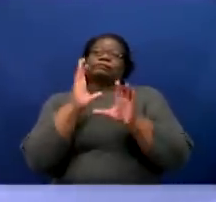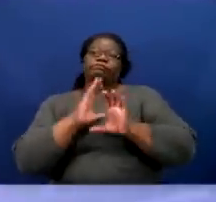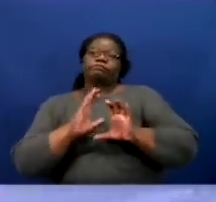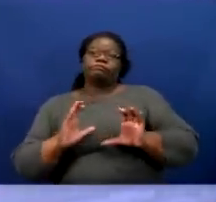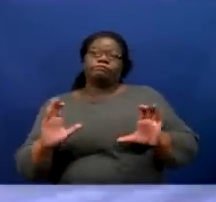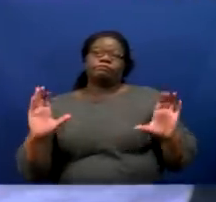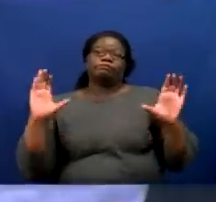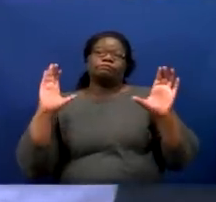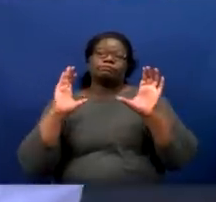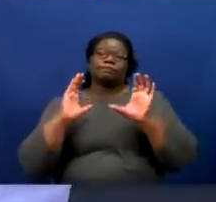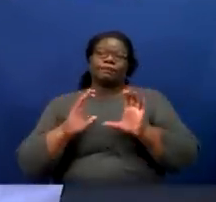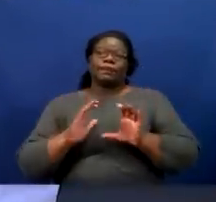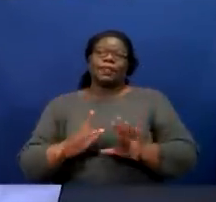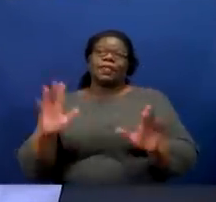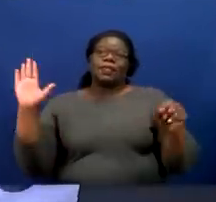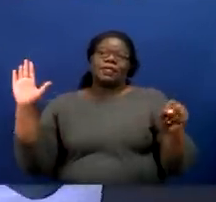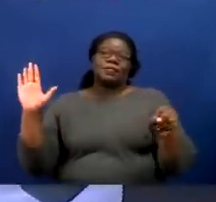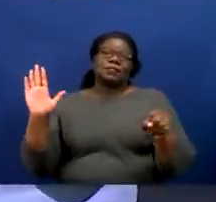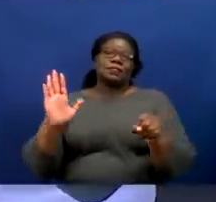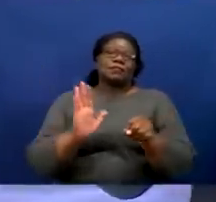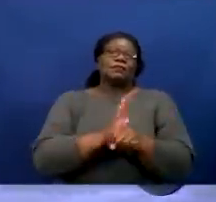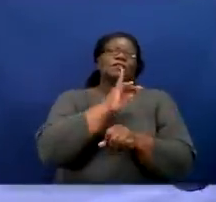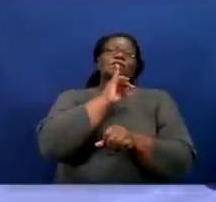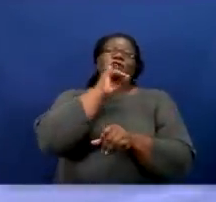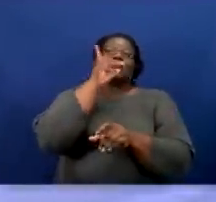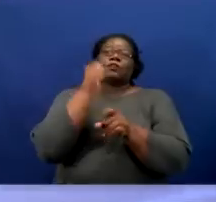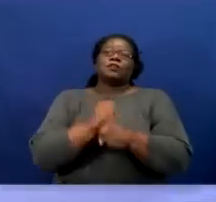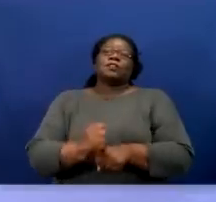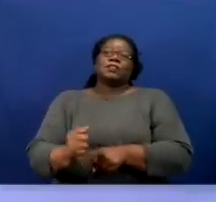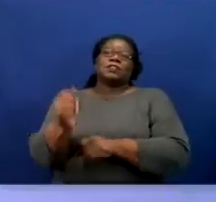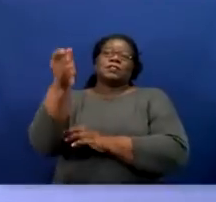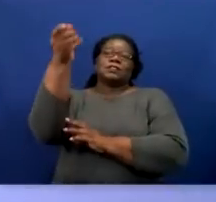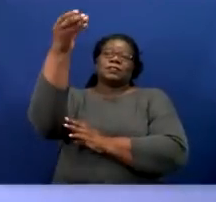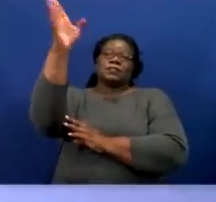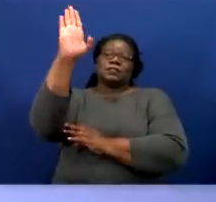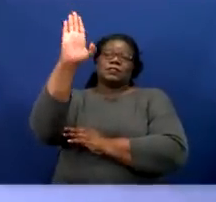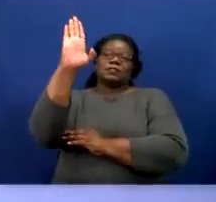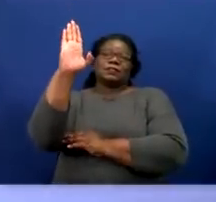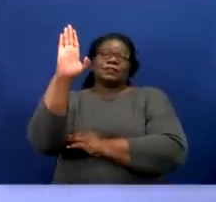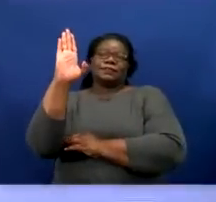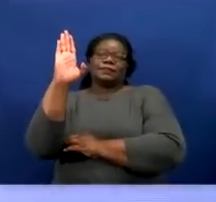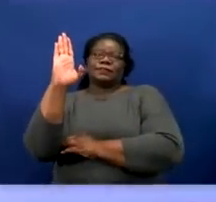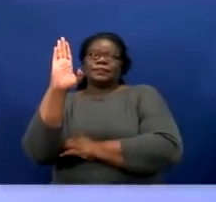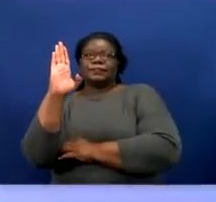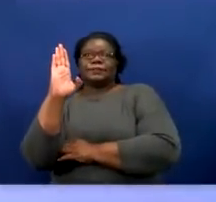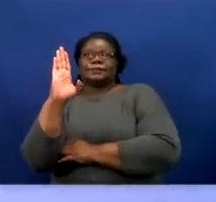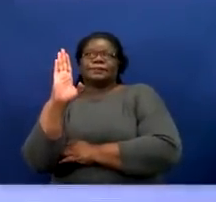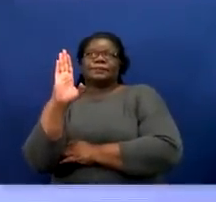yeah.